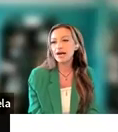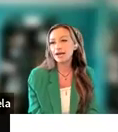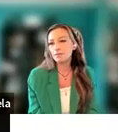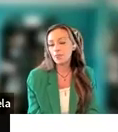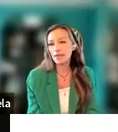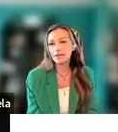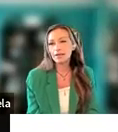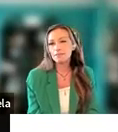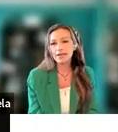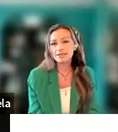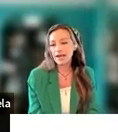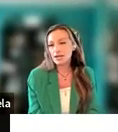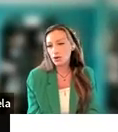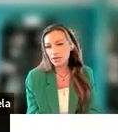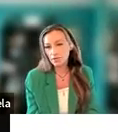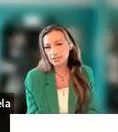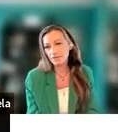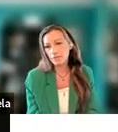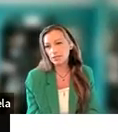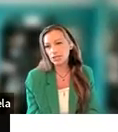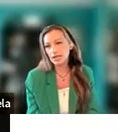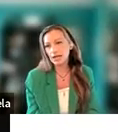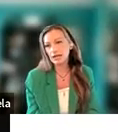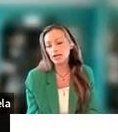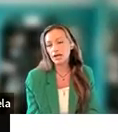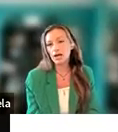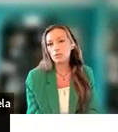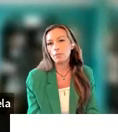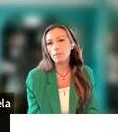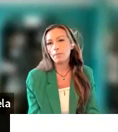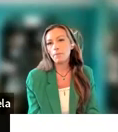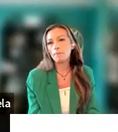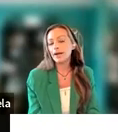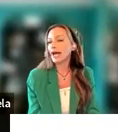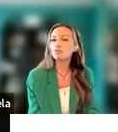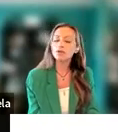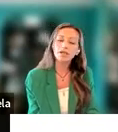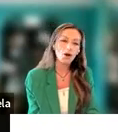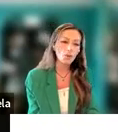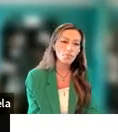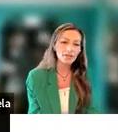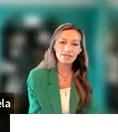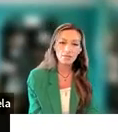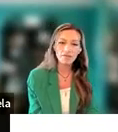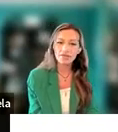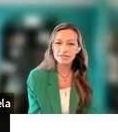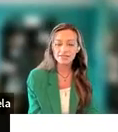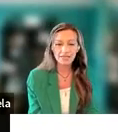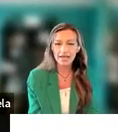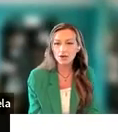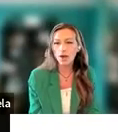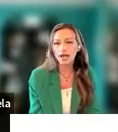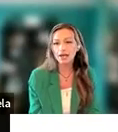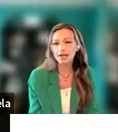of time, because I know that you guys have a big agenda. But I really hope that some of this